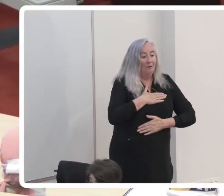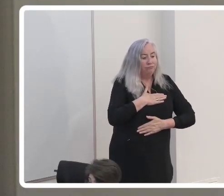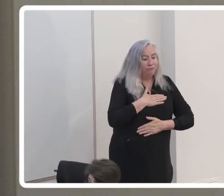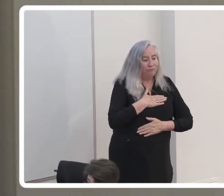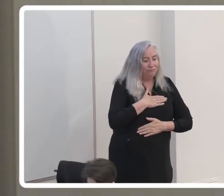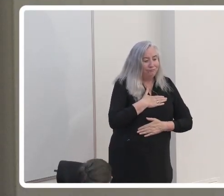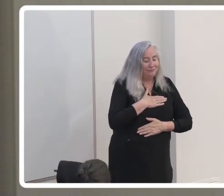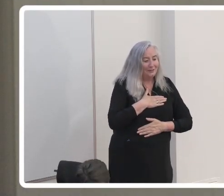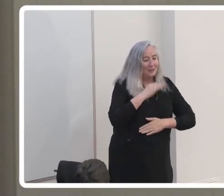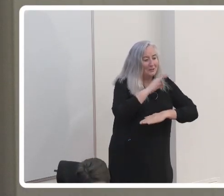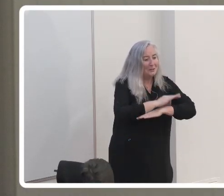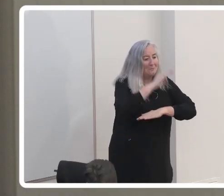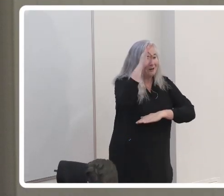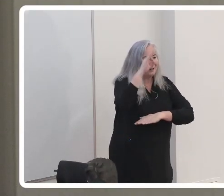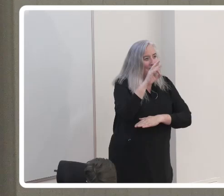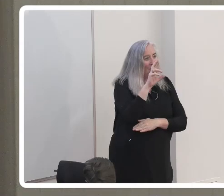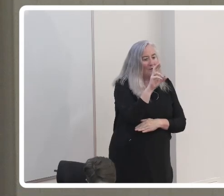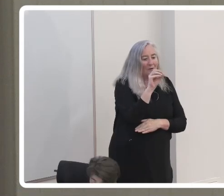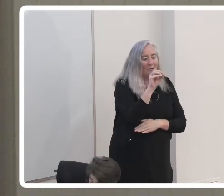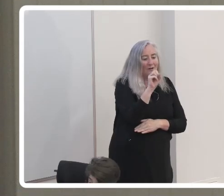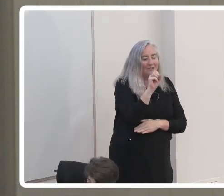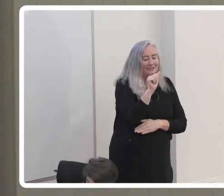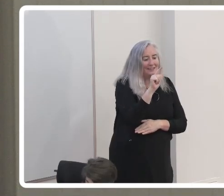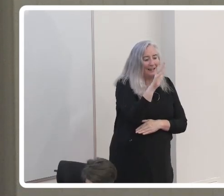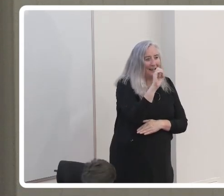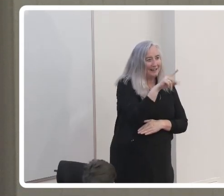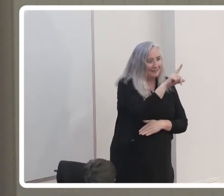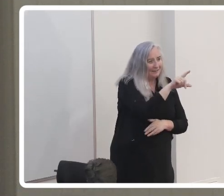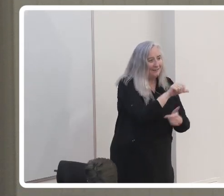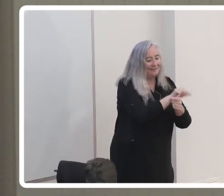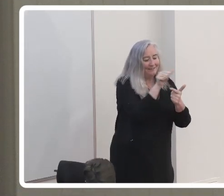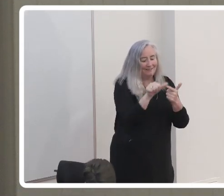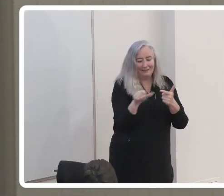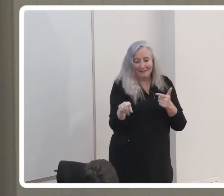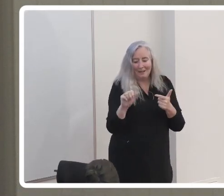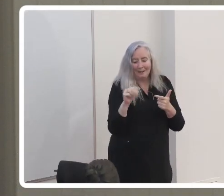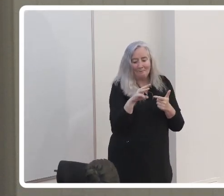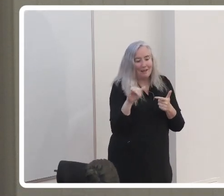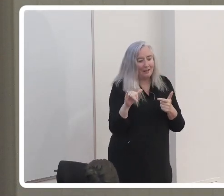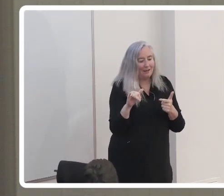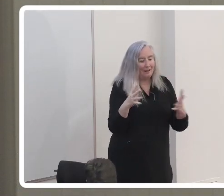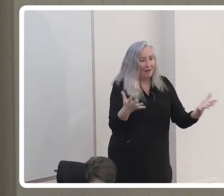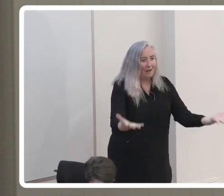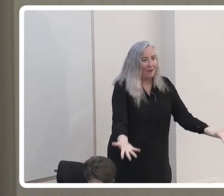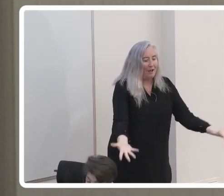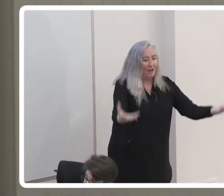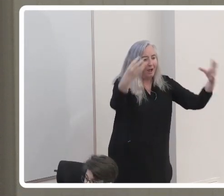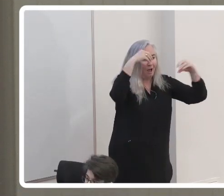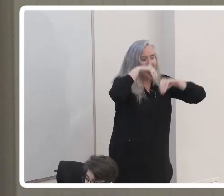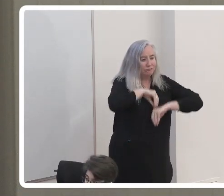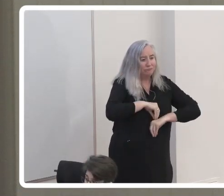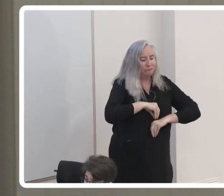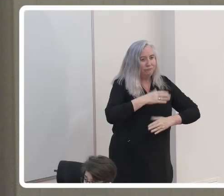keynote by Rosaline and the response by Emmy. It was truly an iconic